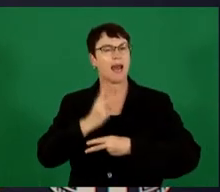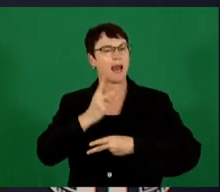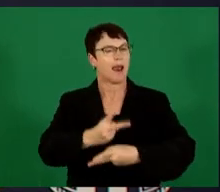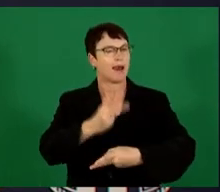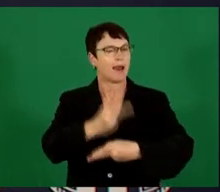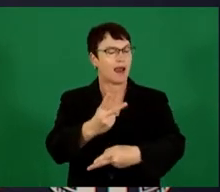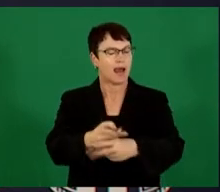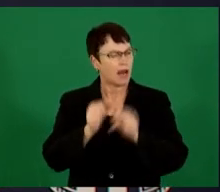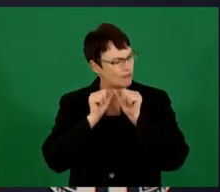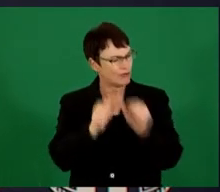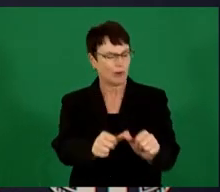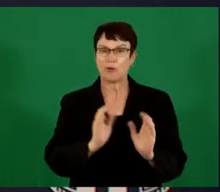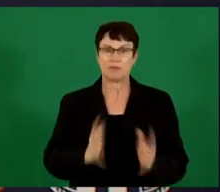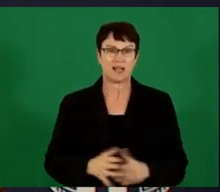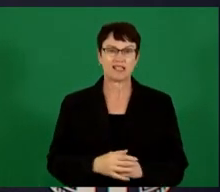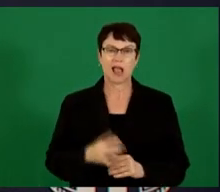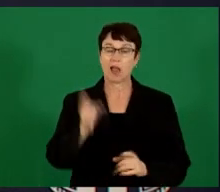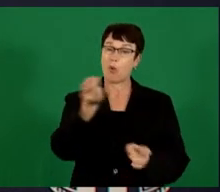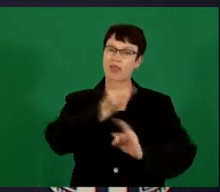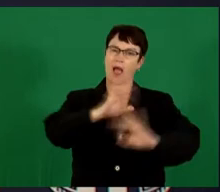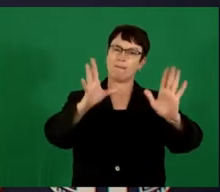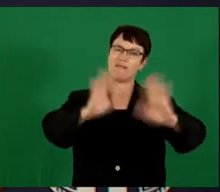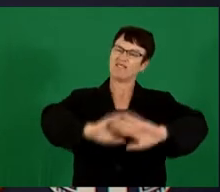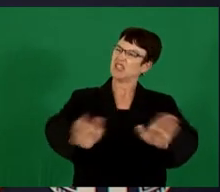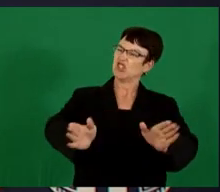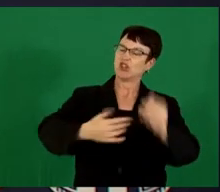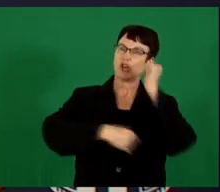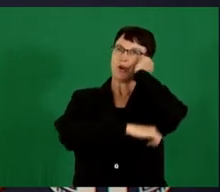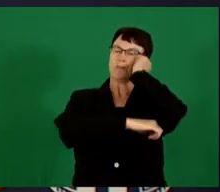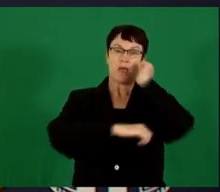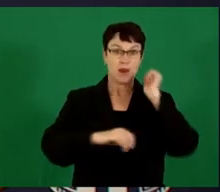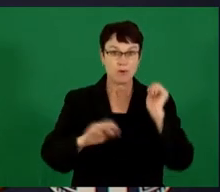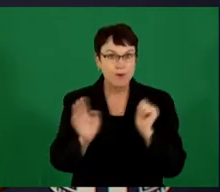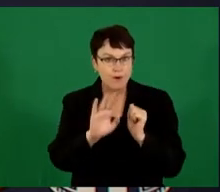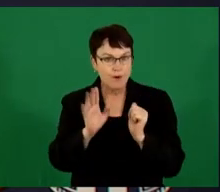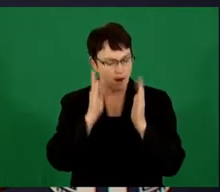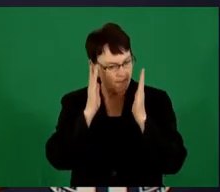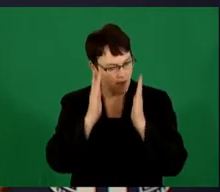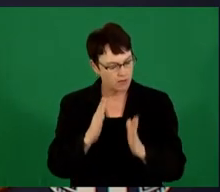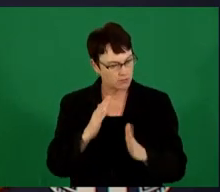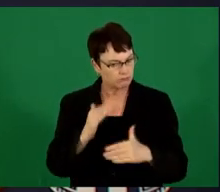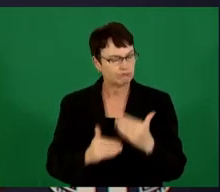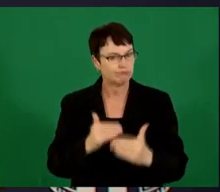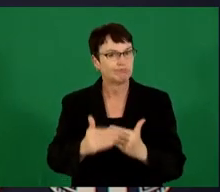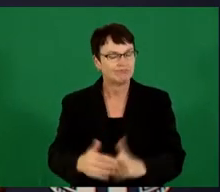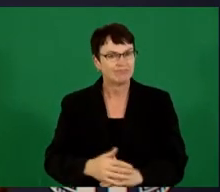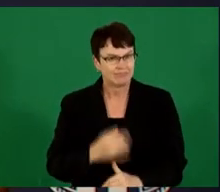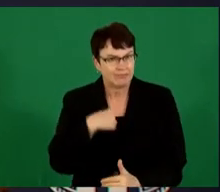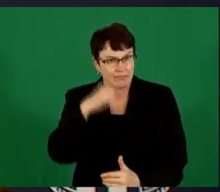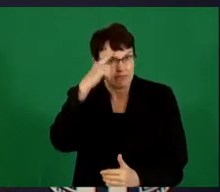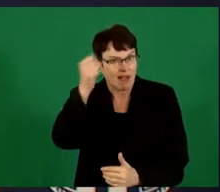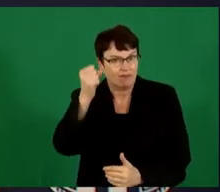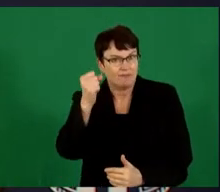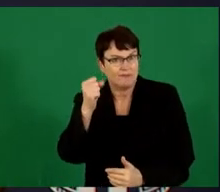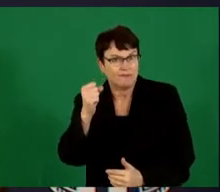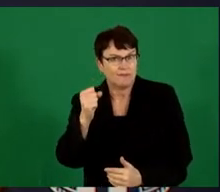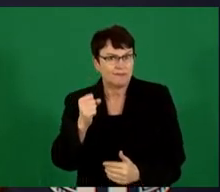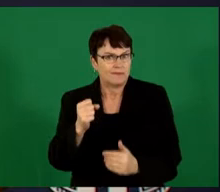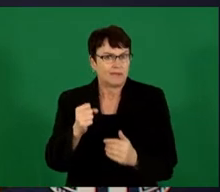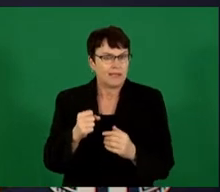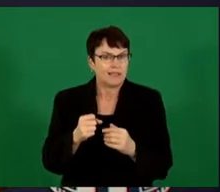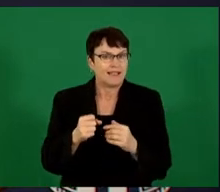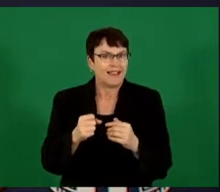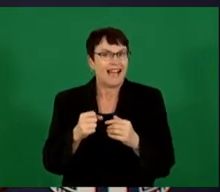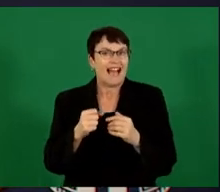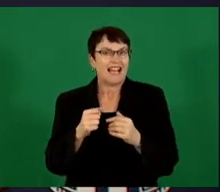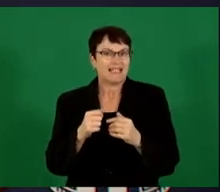Is monetary policy now in restrictive territory? No, we do not think so. We actually believe that the stance is still supportive of credit